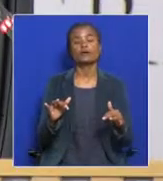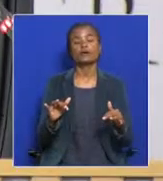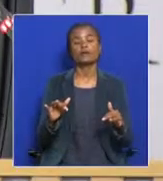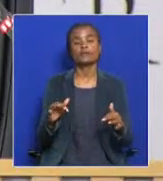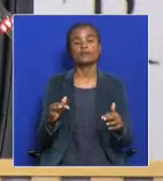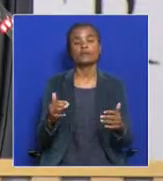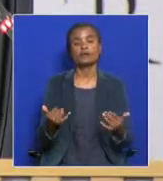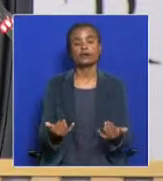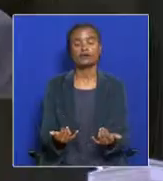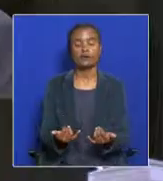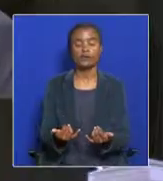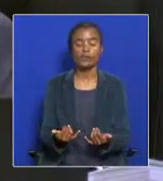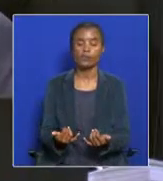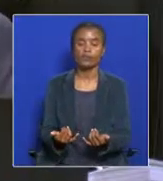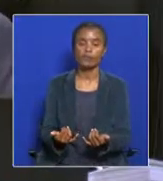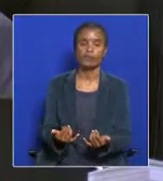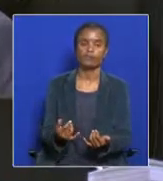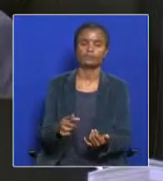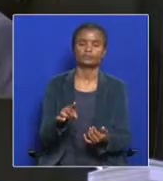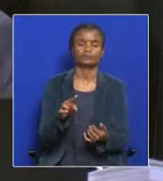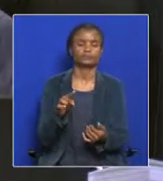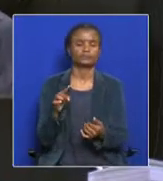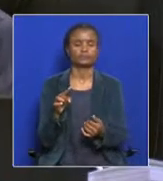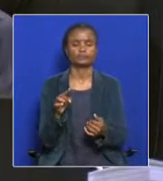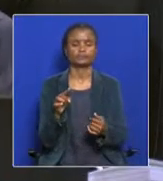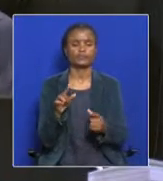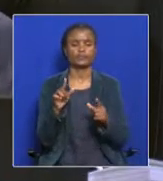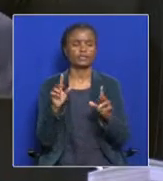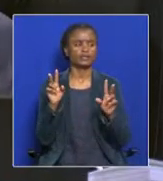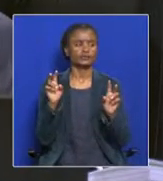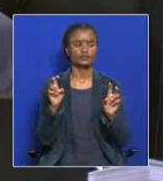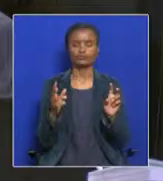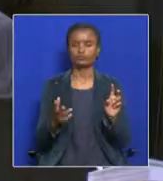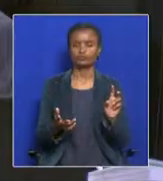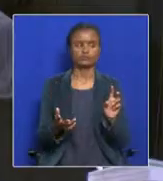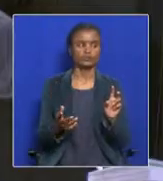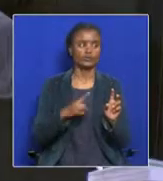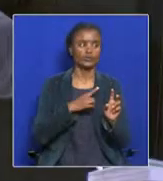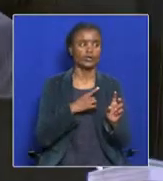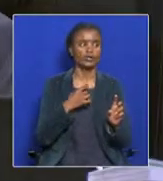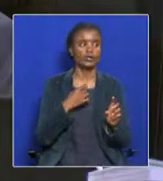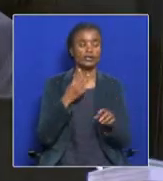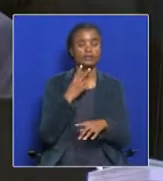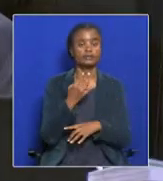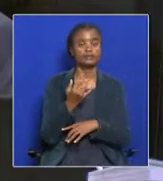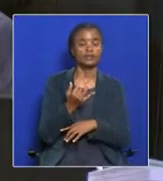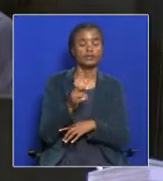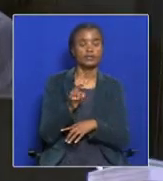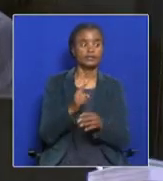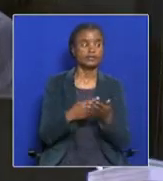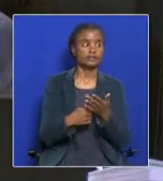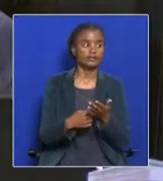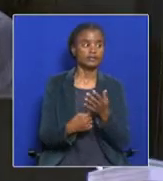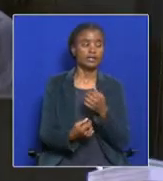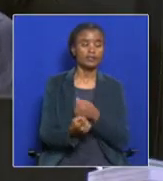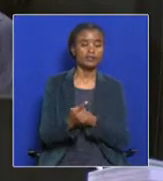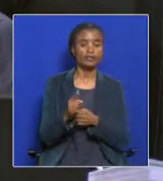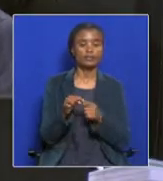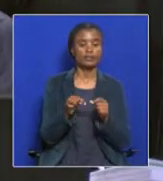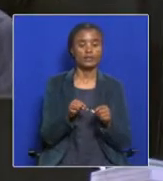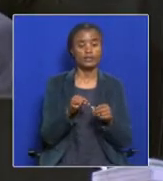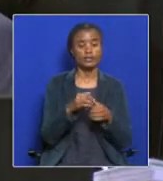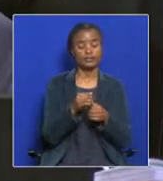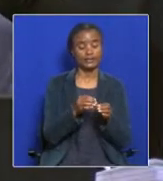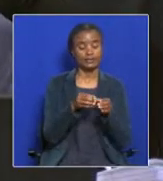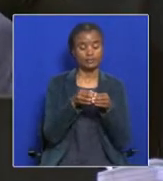that's not a big deal because it seems like there was a discussion about a small number of bricks being looked at